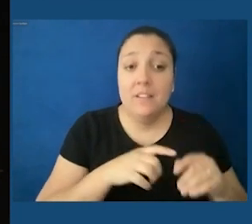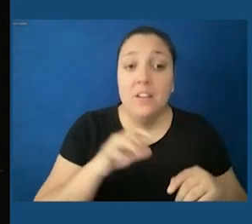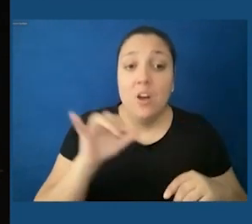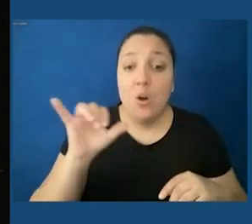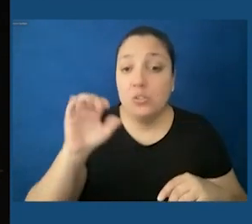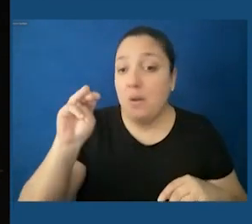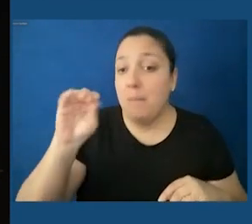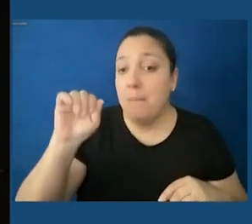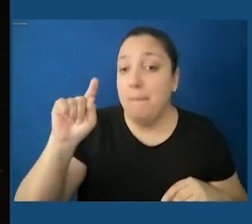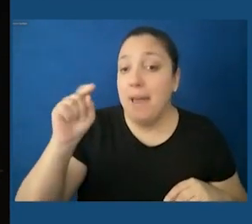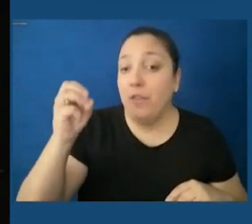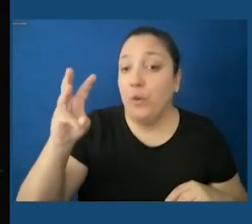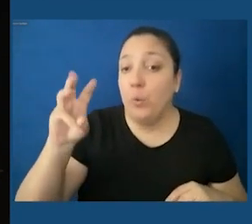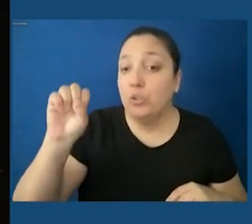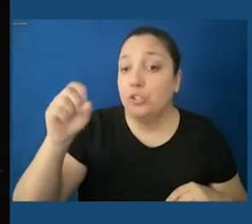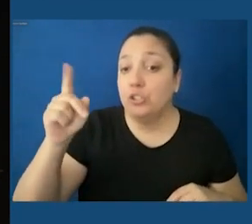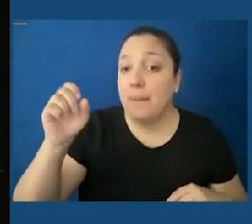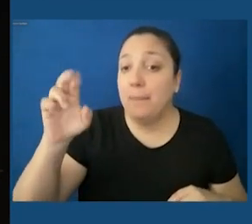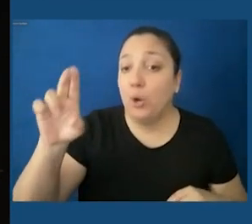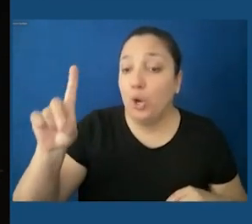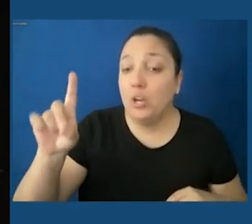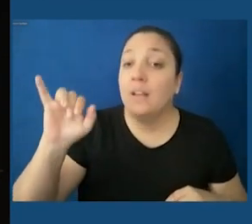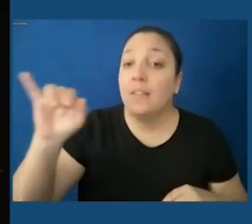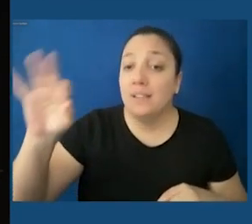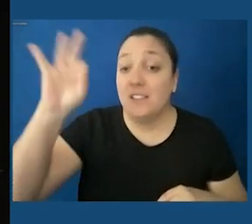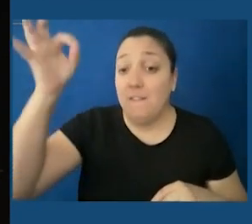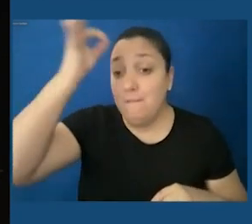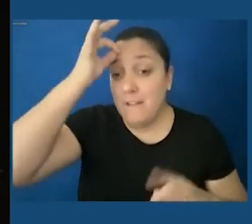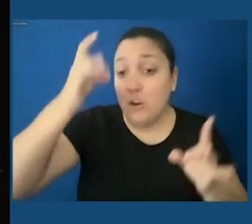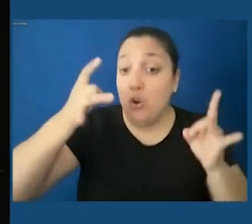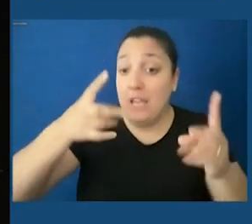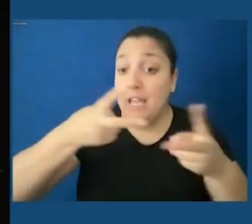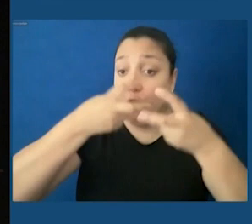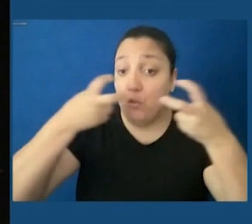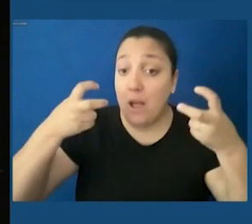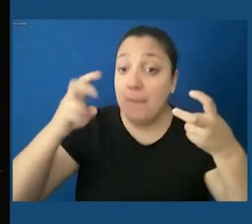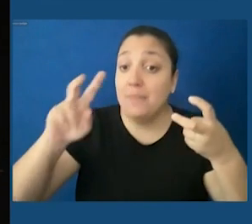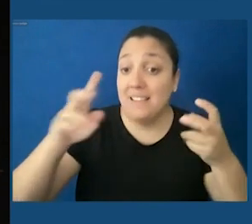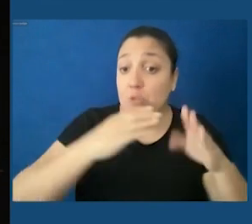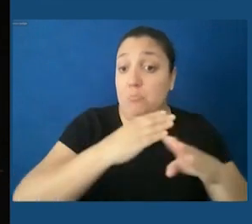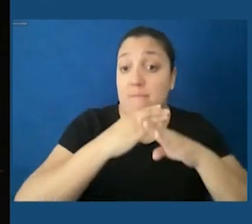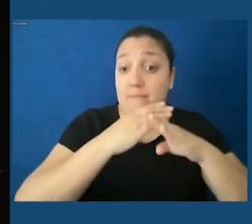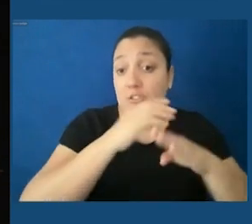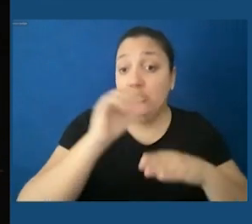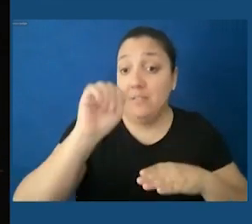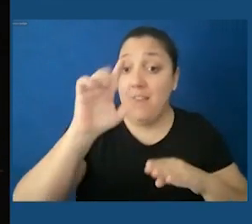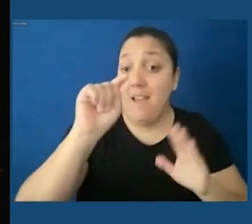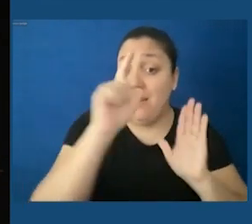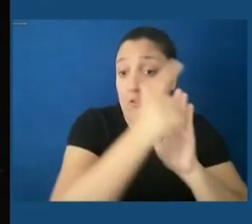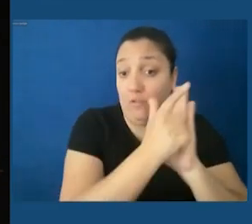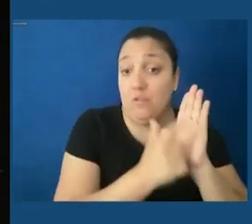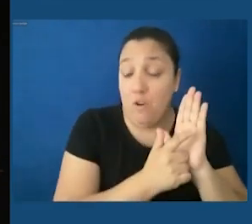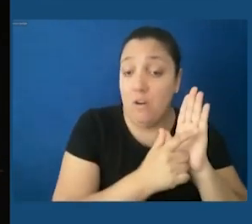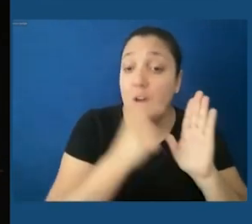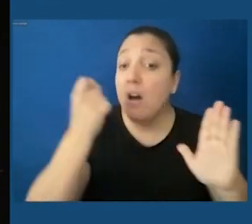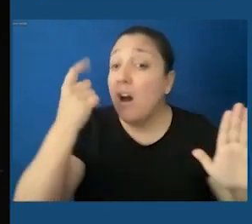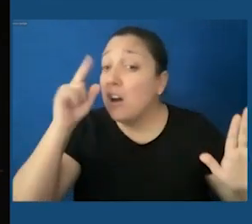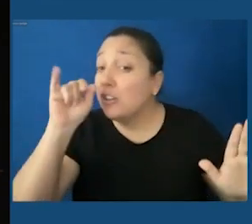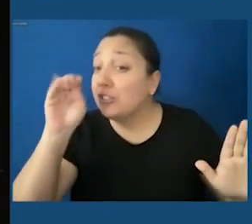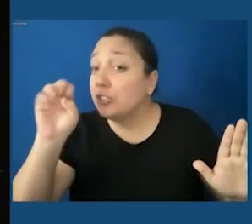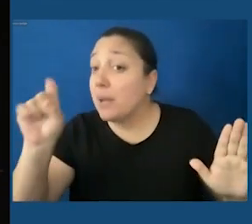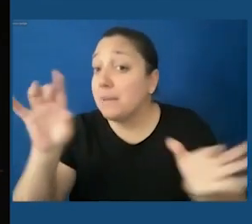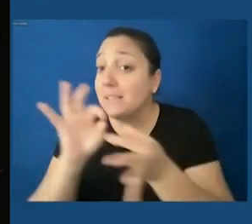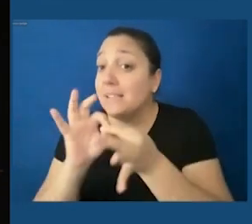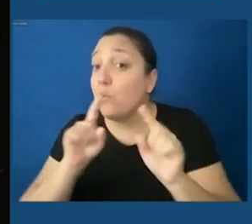as the Federal Hate Crimes Prevention Act. And we're tasked with, Jamey talked about response. We